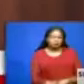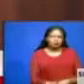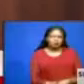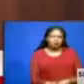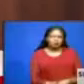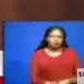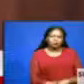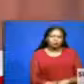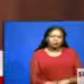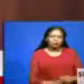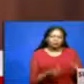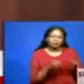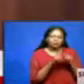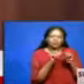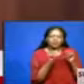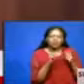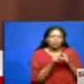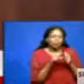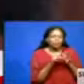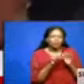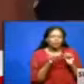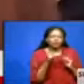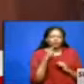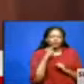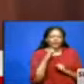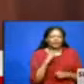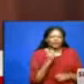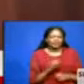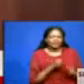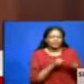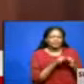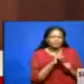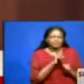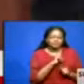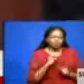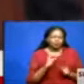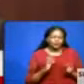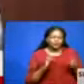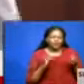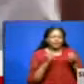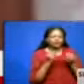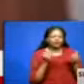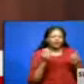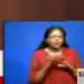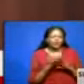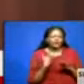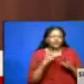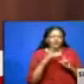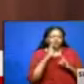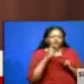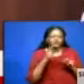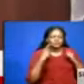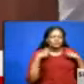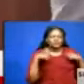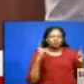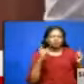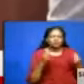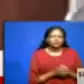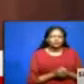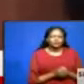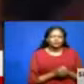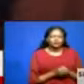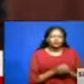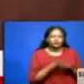there was any issue, then it will be brought to our attention as a commission and is resolved before that result is